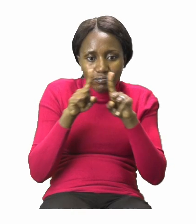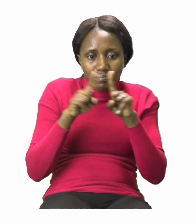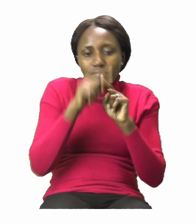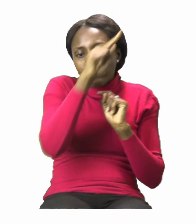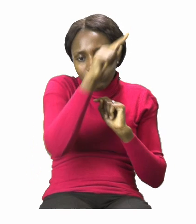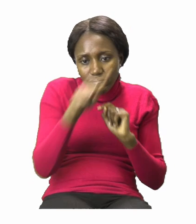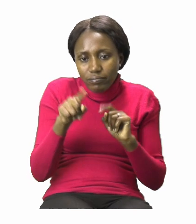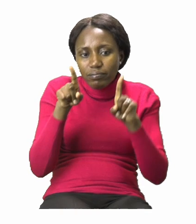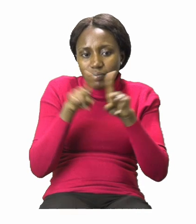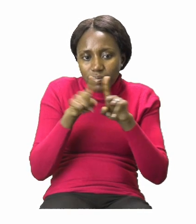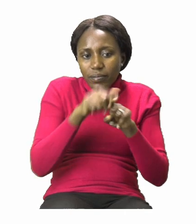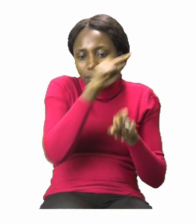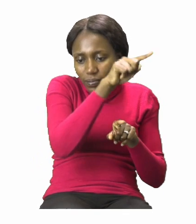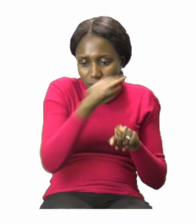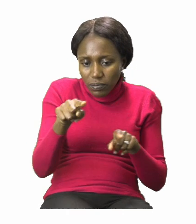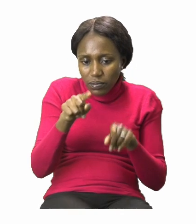house.